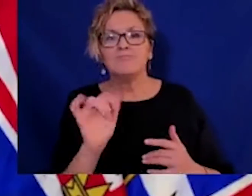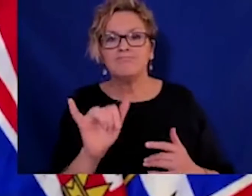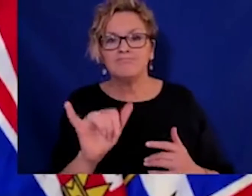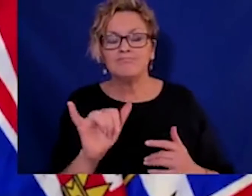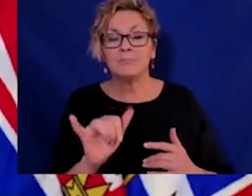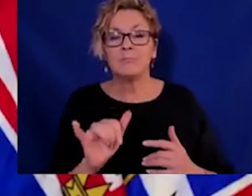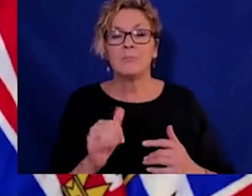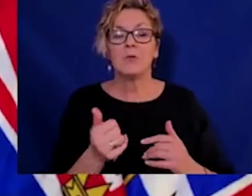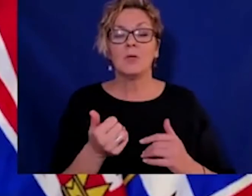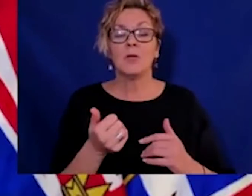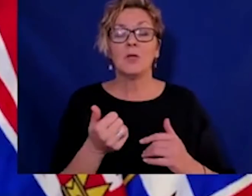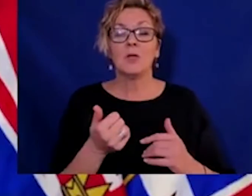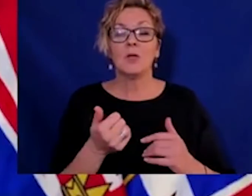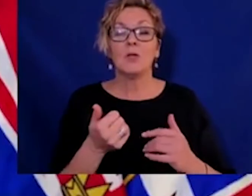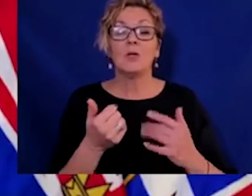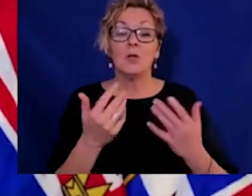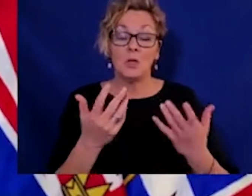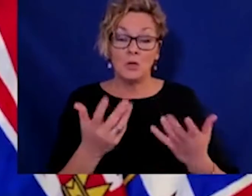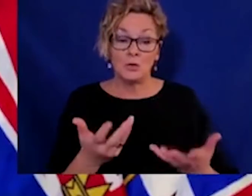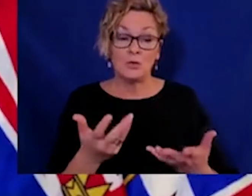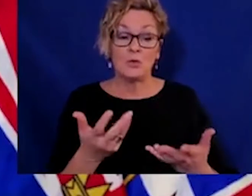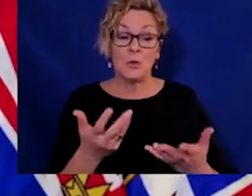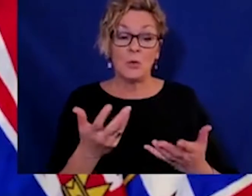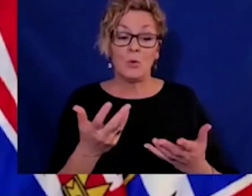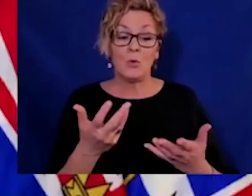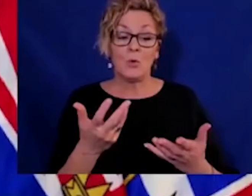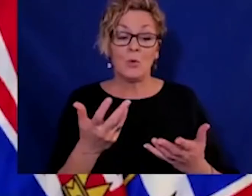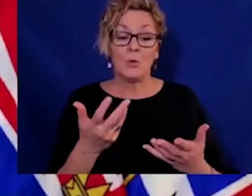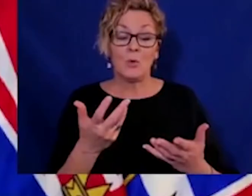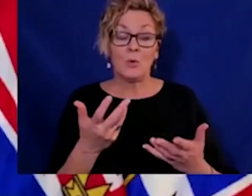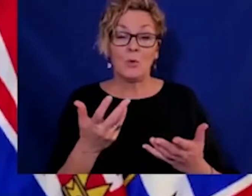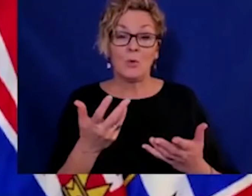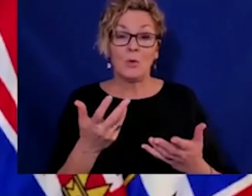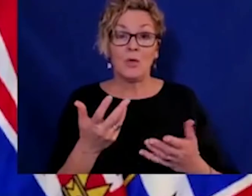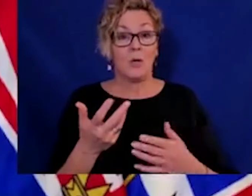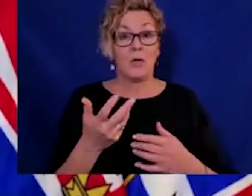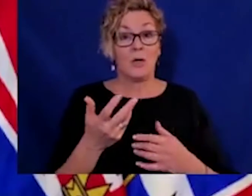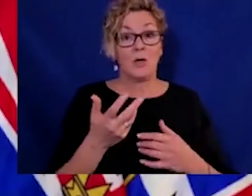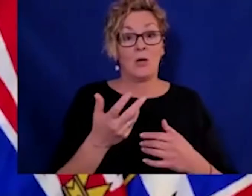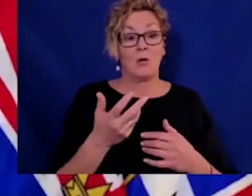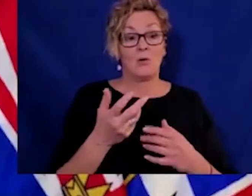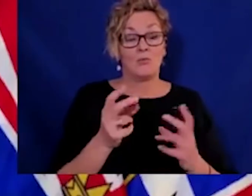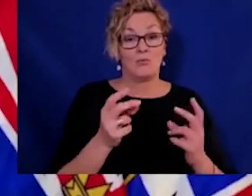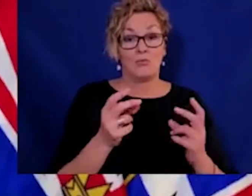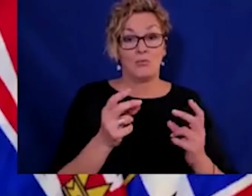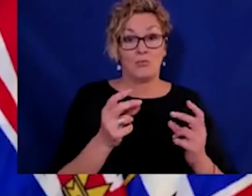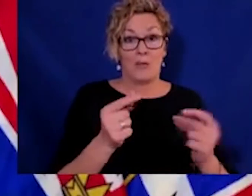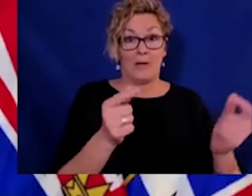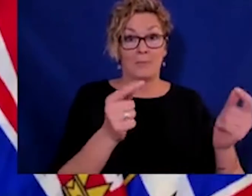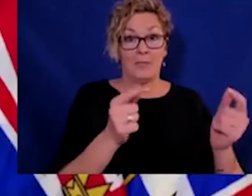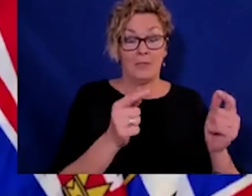on an ongoing basis that go to the lab. They are rapid, though.